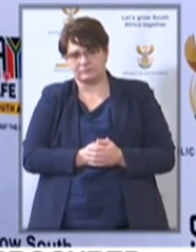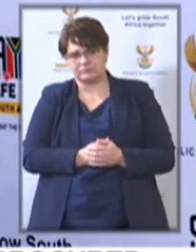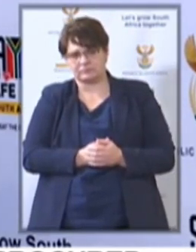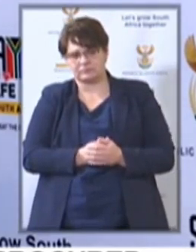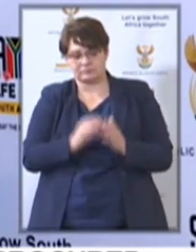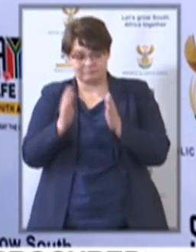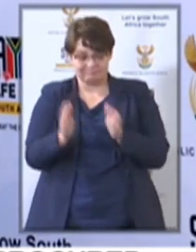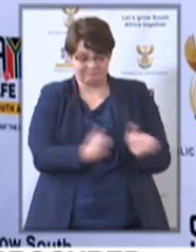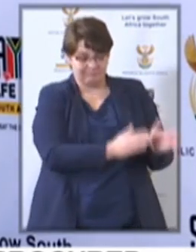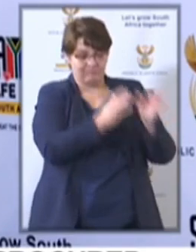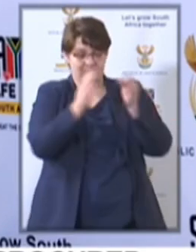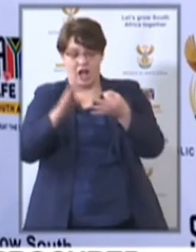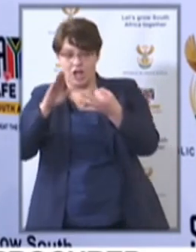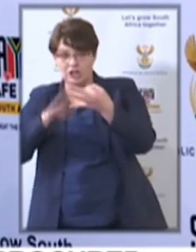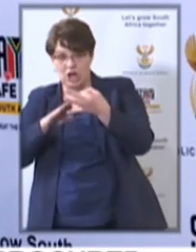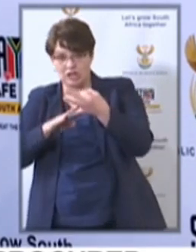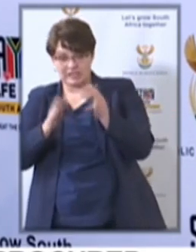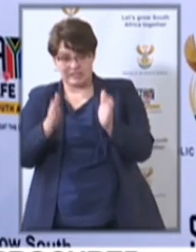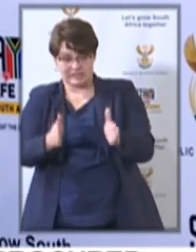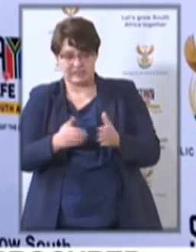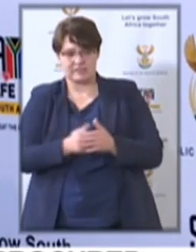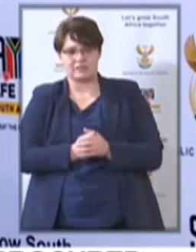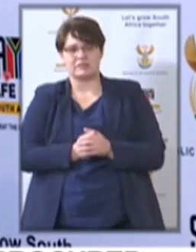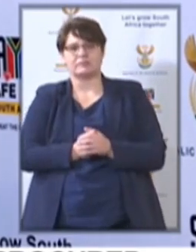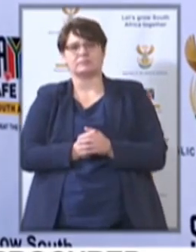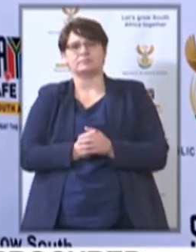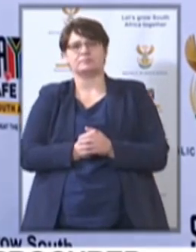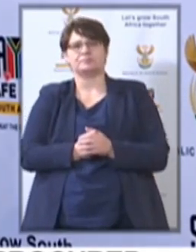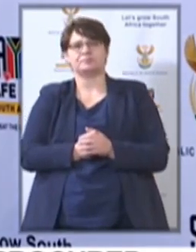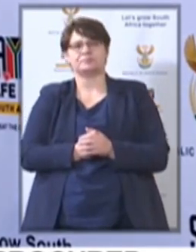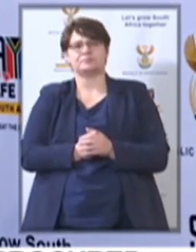The other area that they've identified as broadly